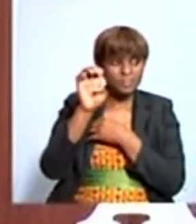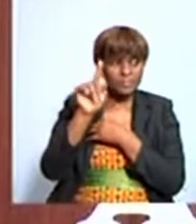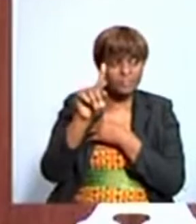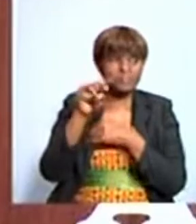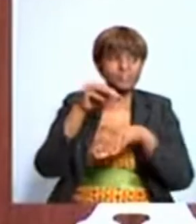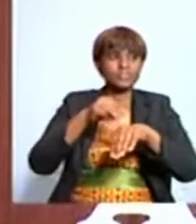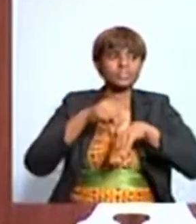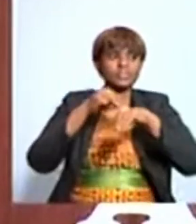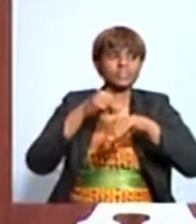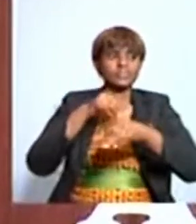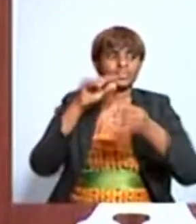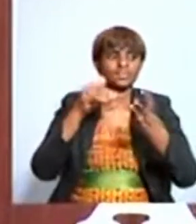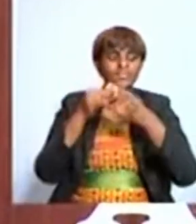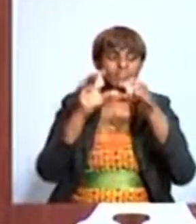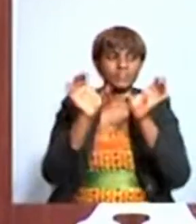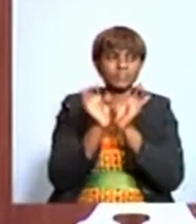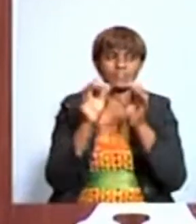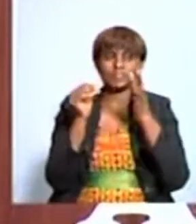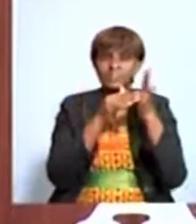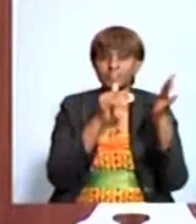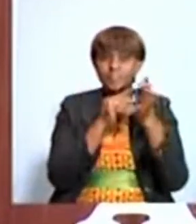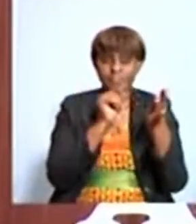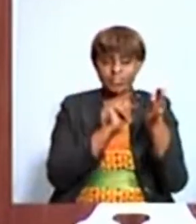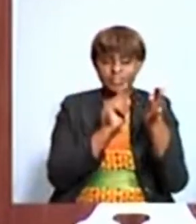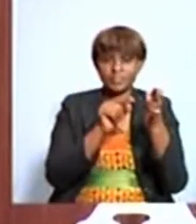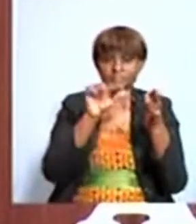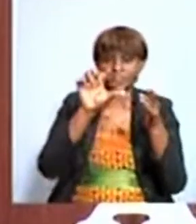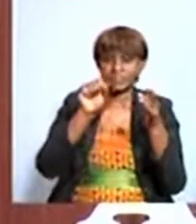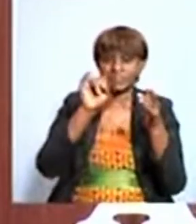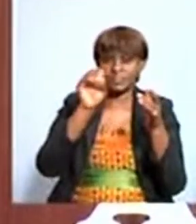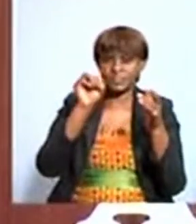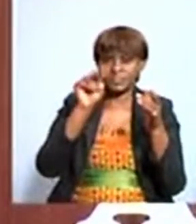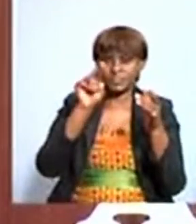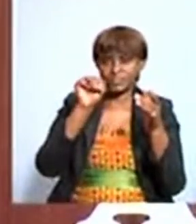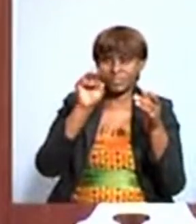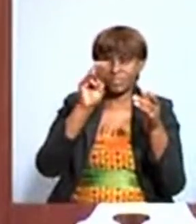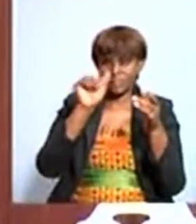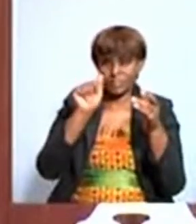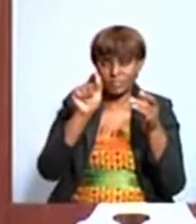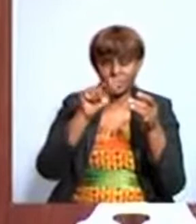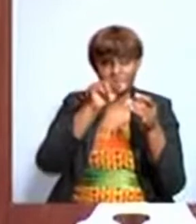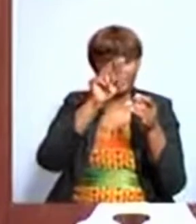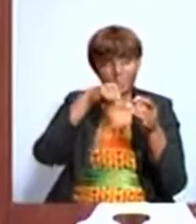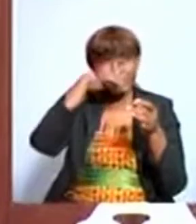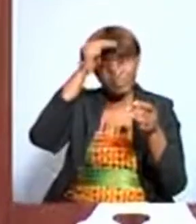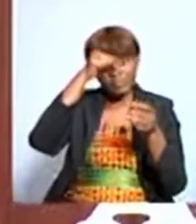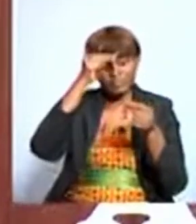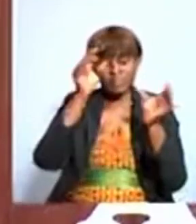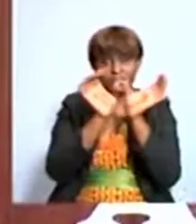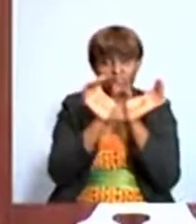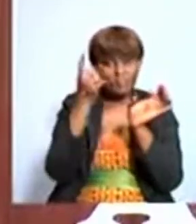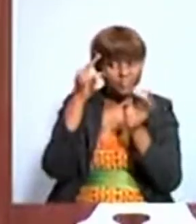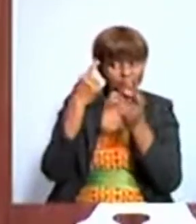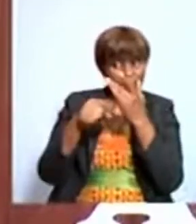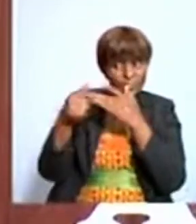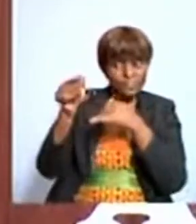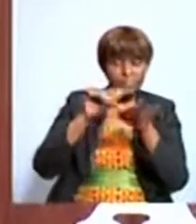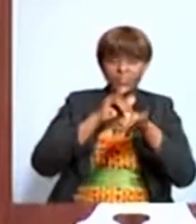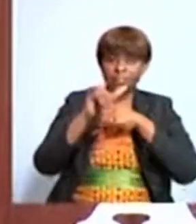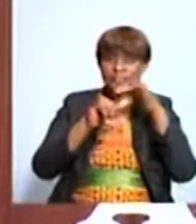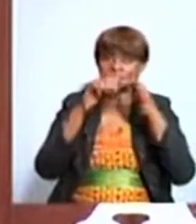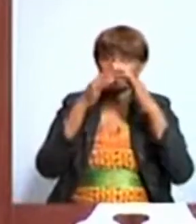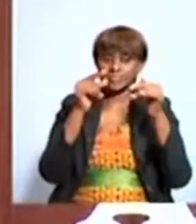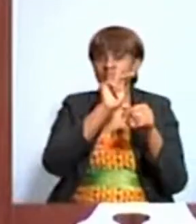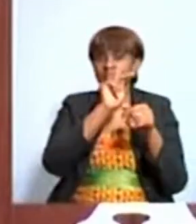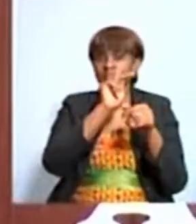Central Constituency, against Mr. Els Simumba, Member of Parliament for Nakonde Constituency, for allegedly misleading the House